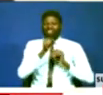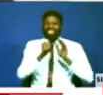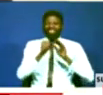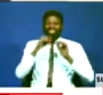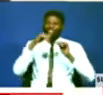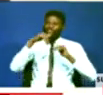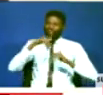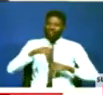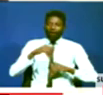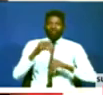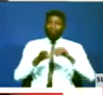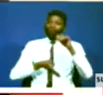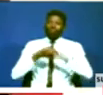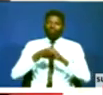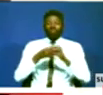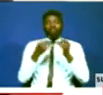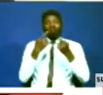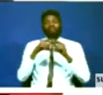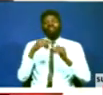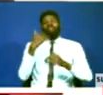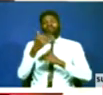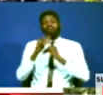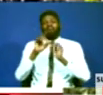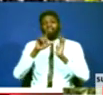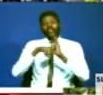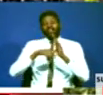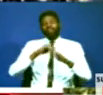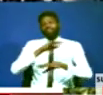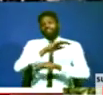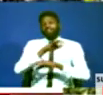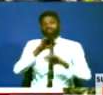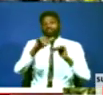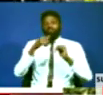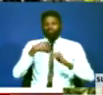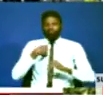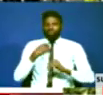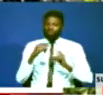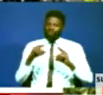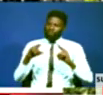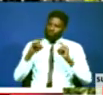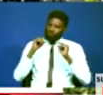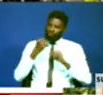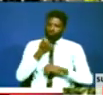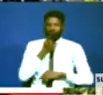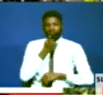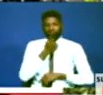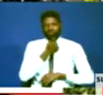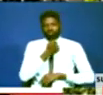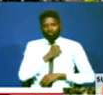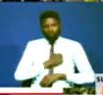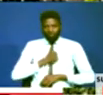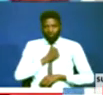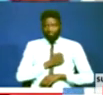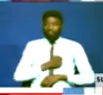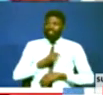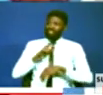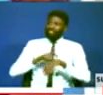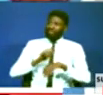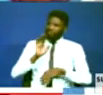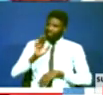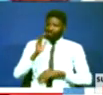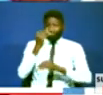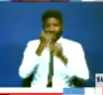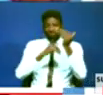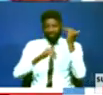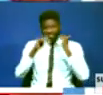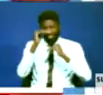sunset, and actually he apologized to me personally. It was during his tenure that the university students' unrest literally ceased. The